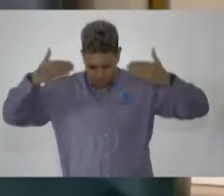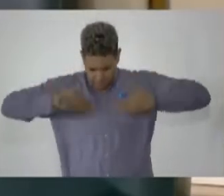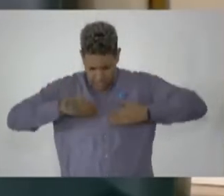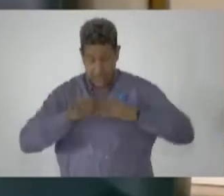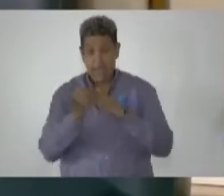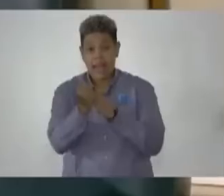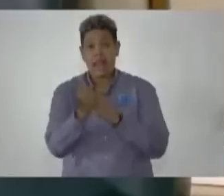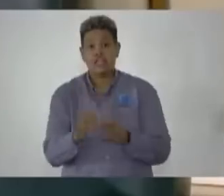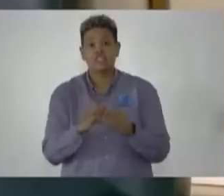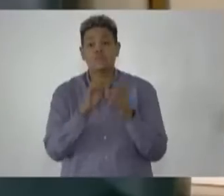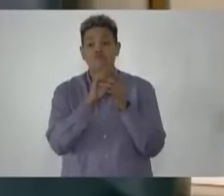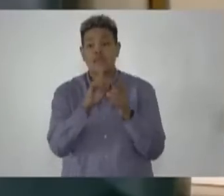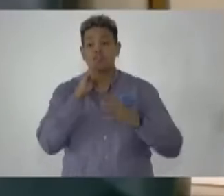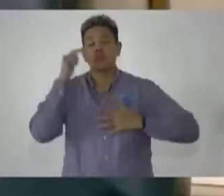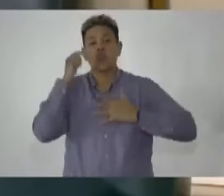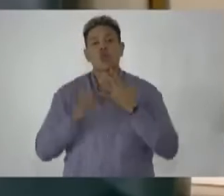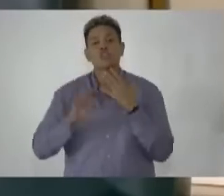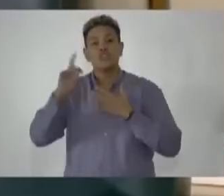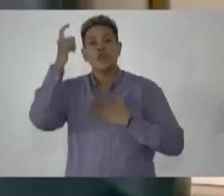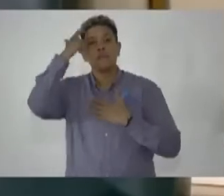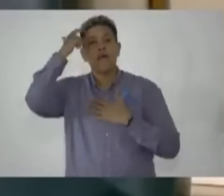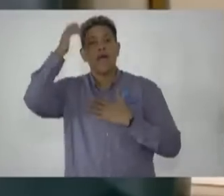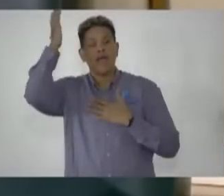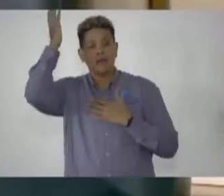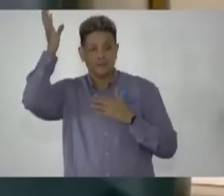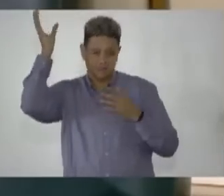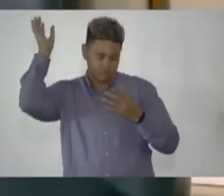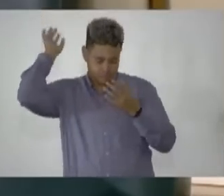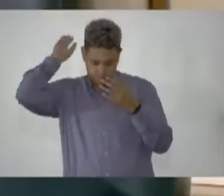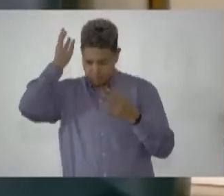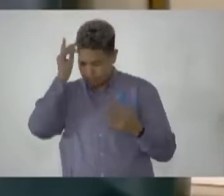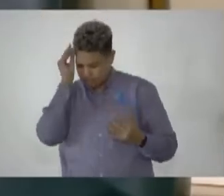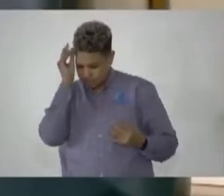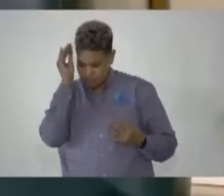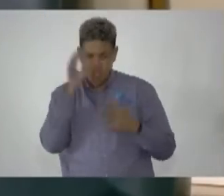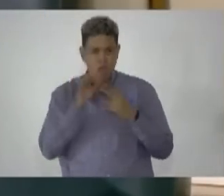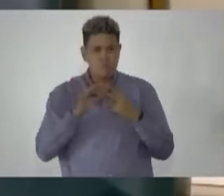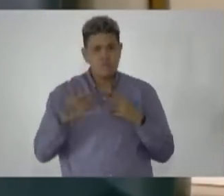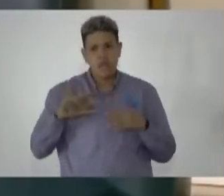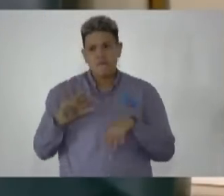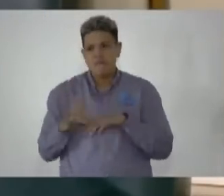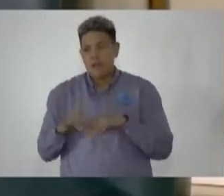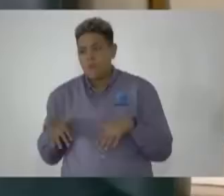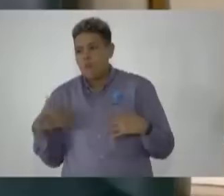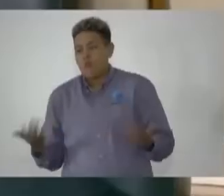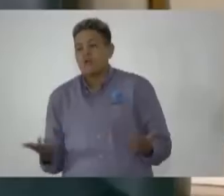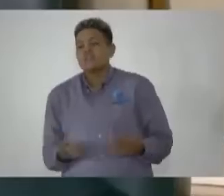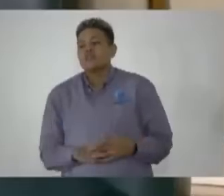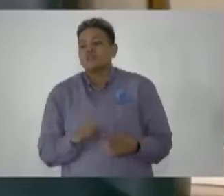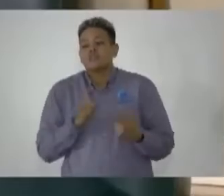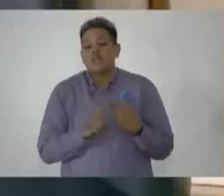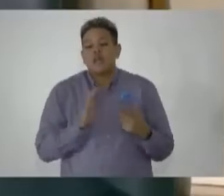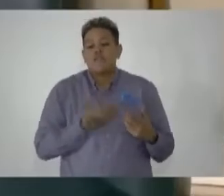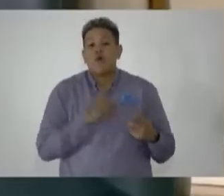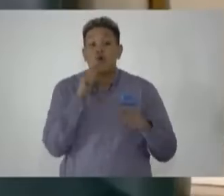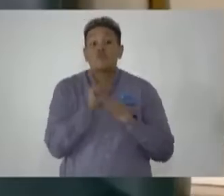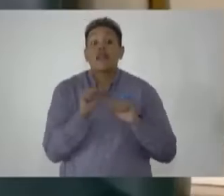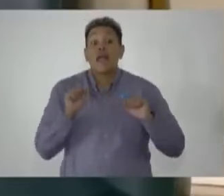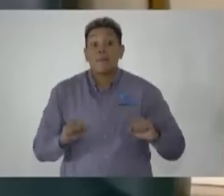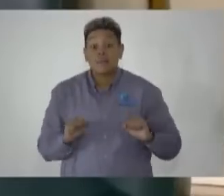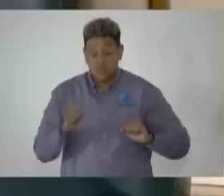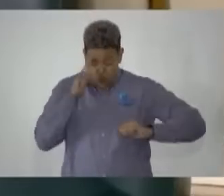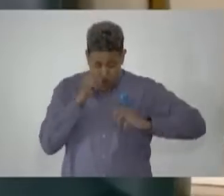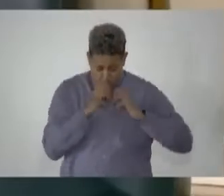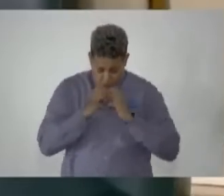leadership in order to condition their minds as to the options that are available for them. And our ability to collaborate and